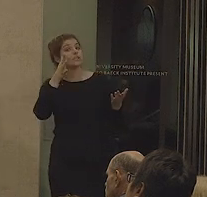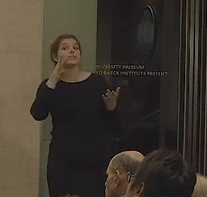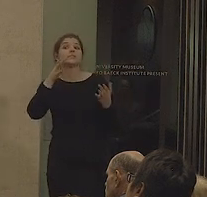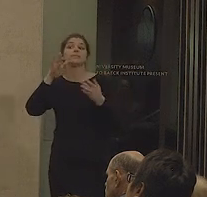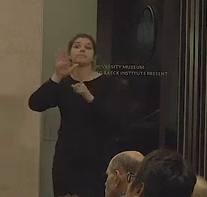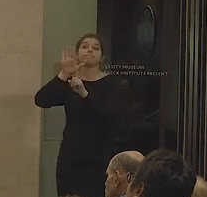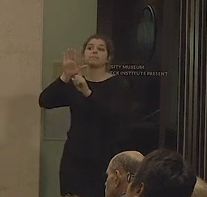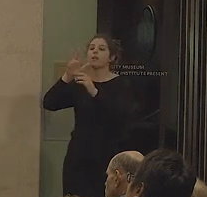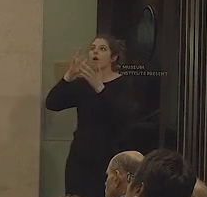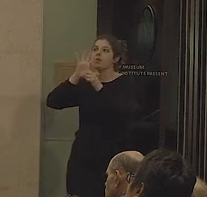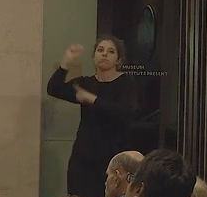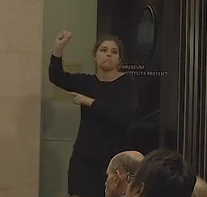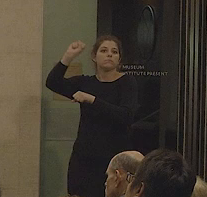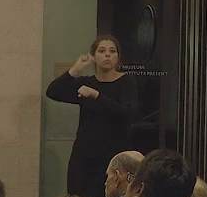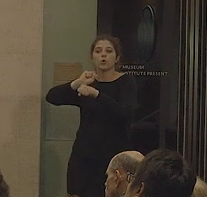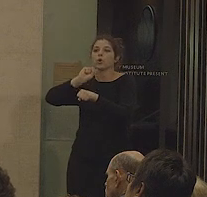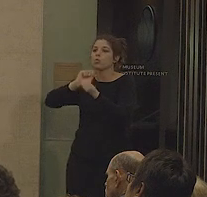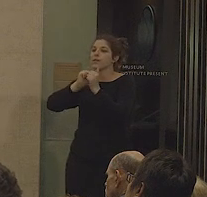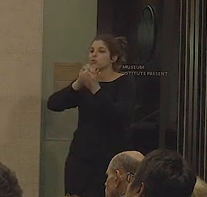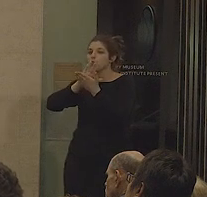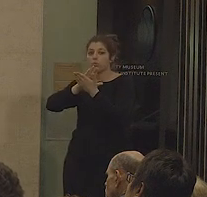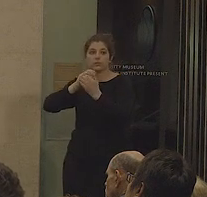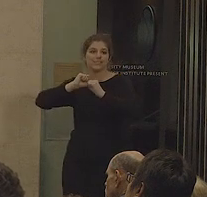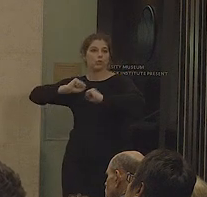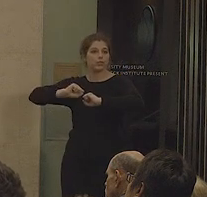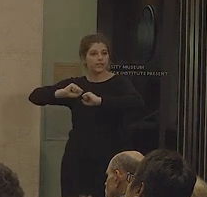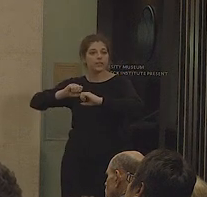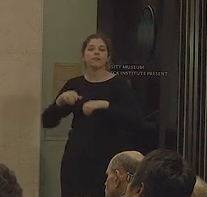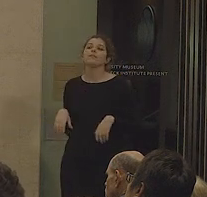done unbelievable work with school security.